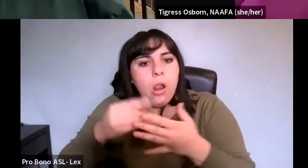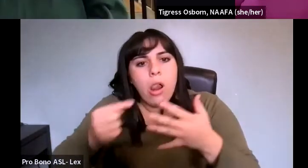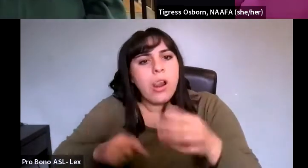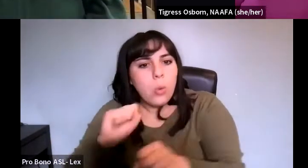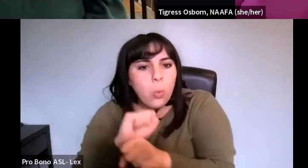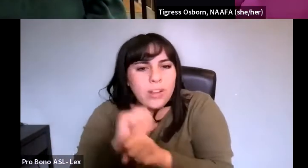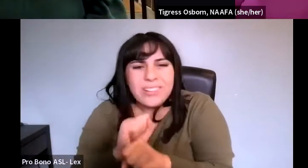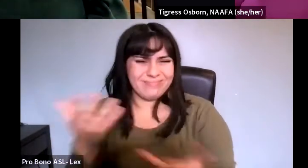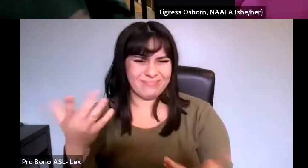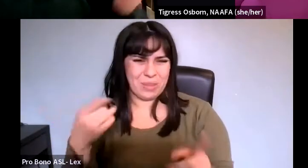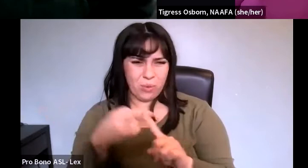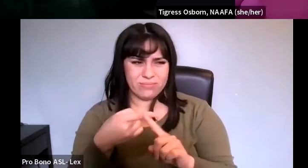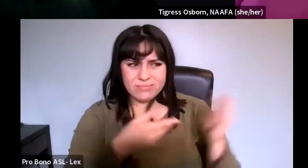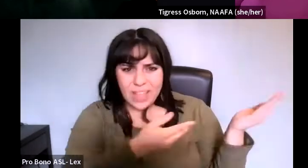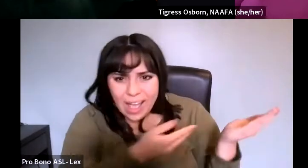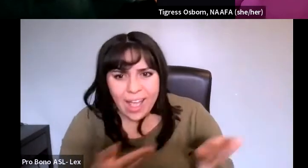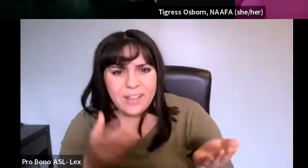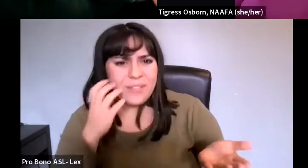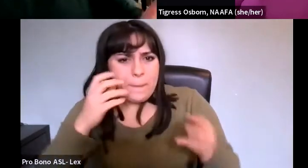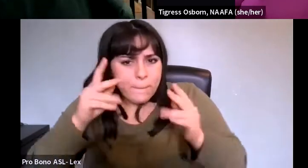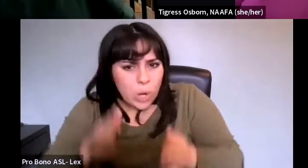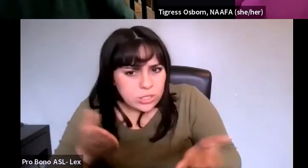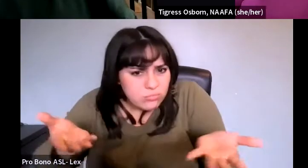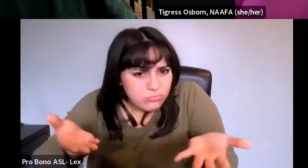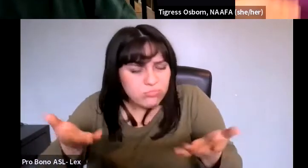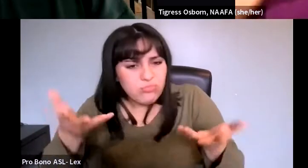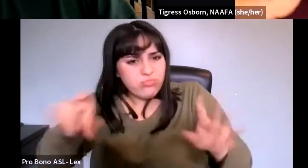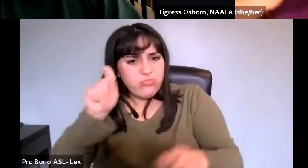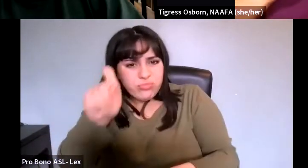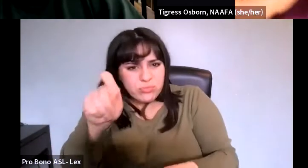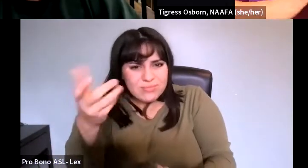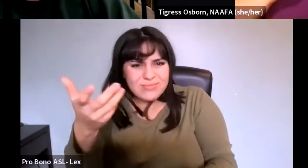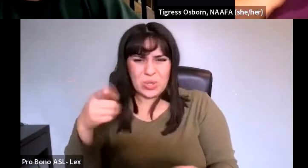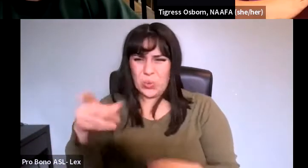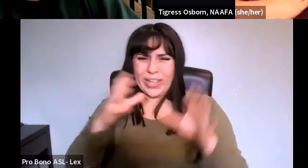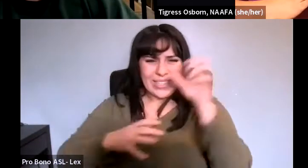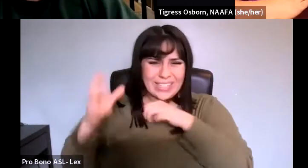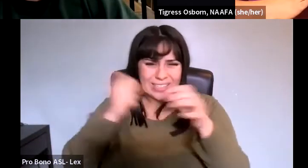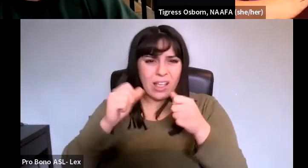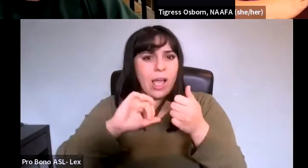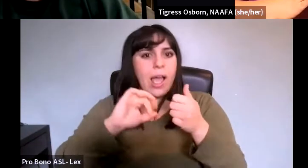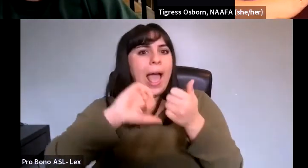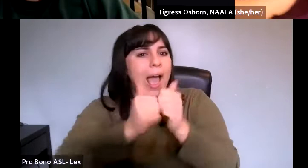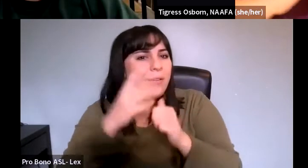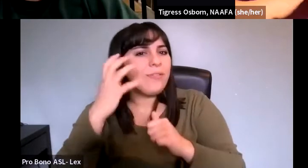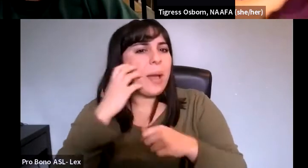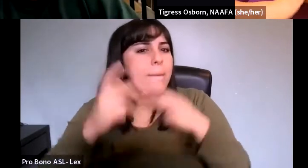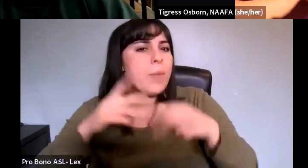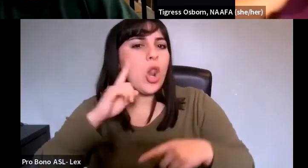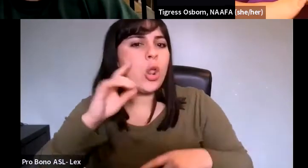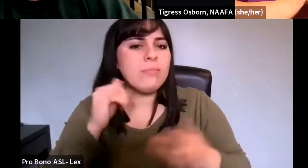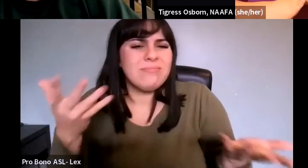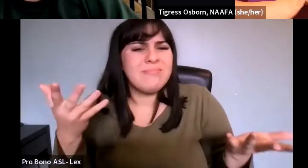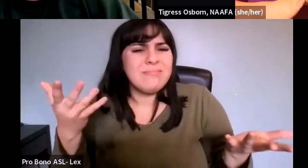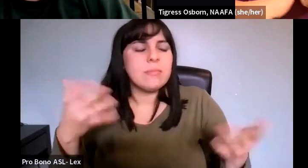in your basement trying to guess what a fat person looks like. Hire fat people. Hire